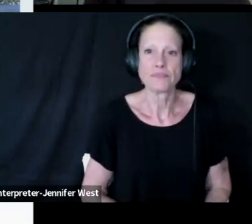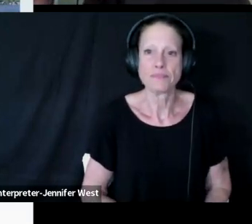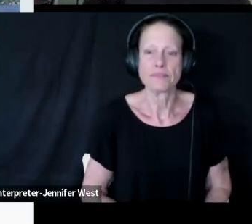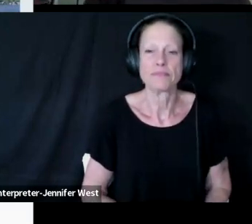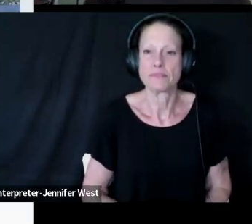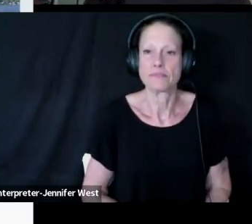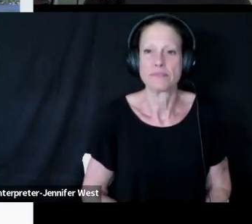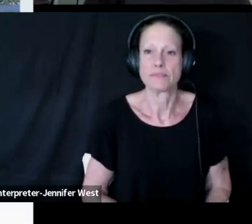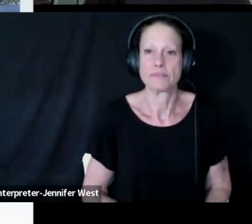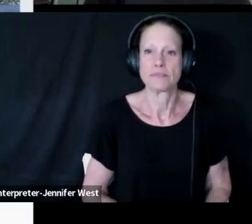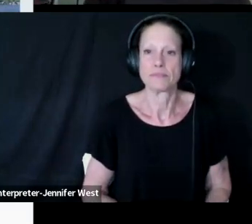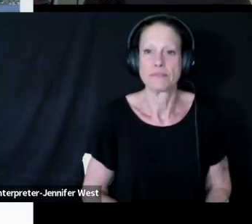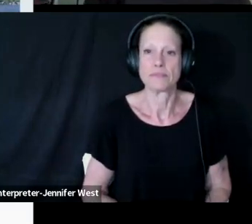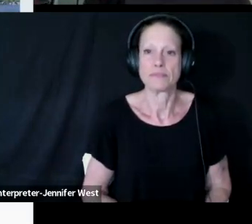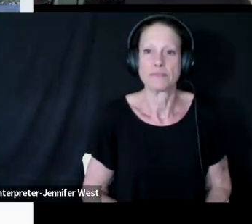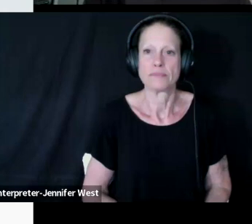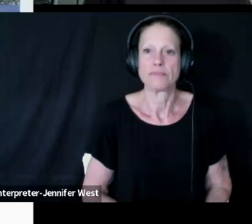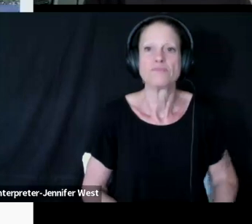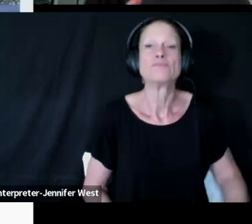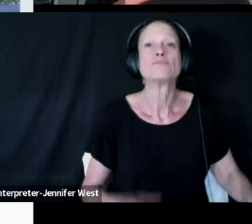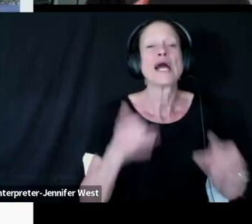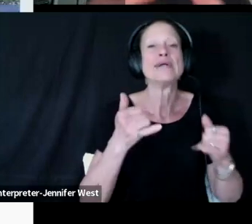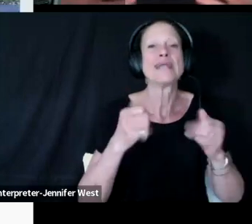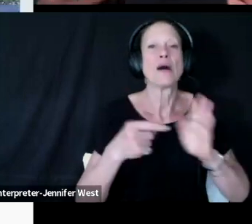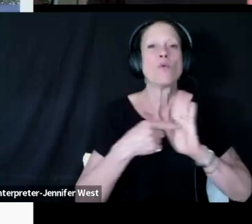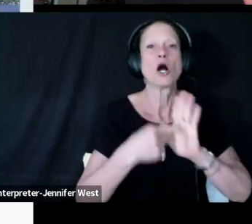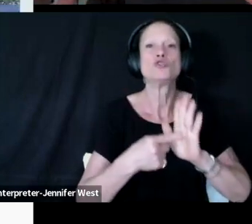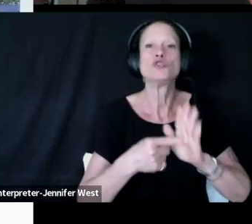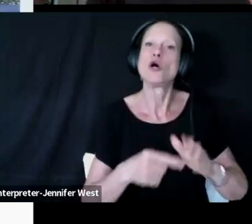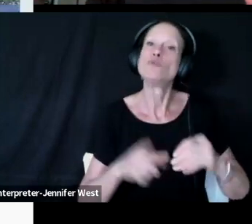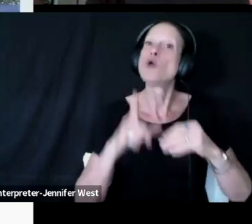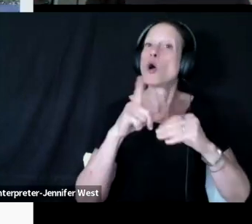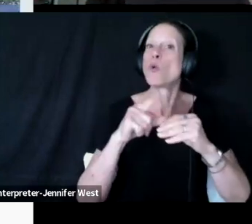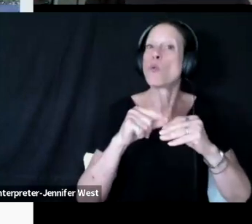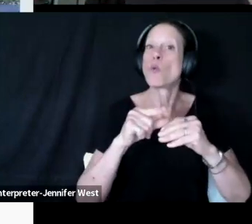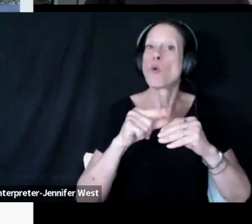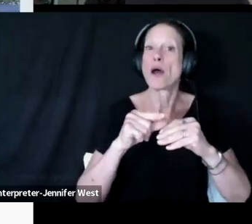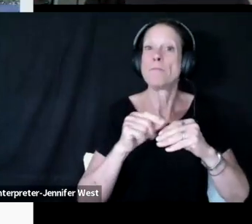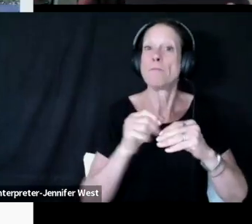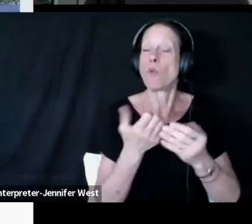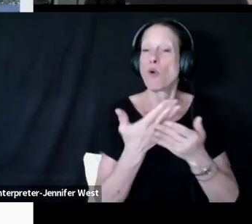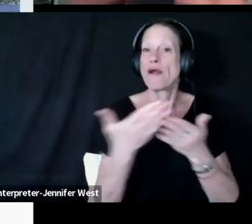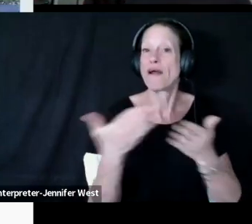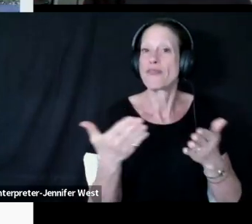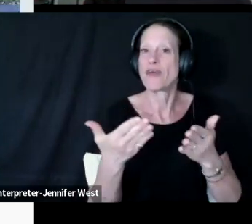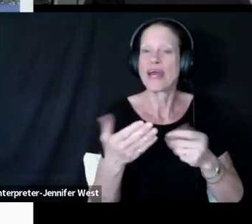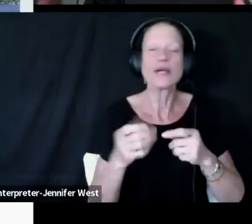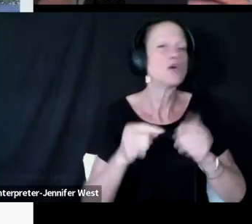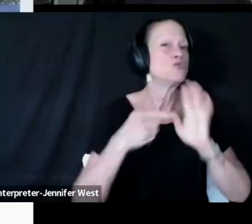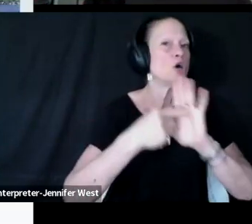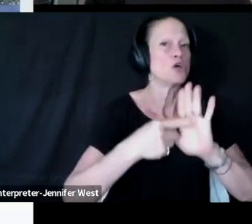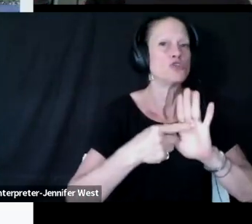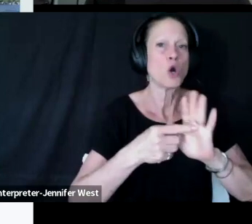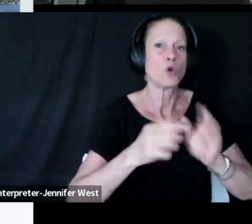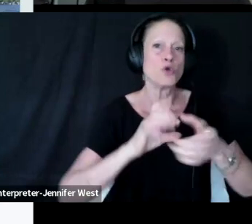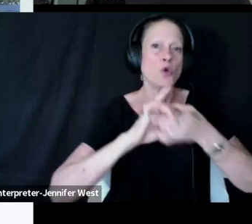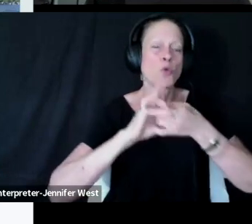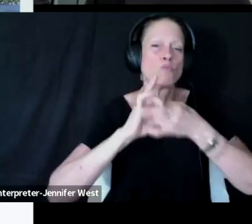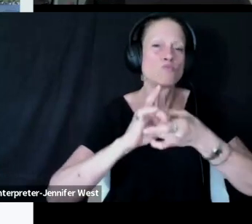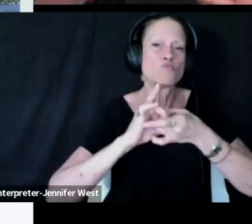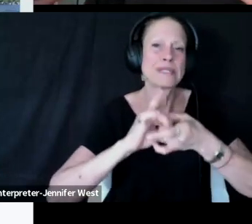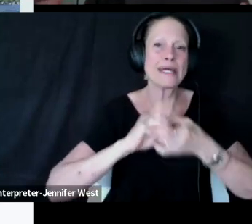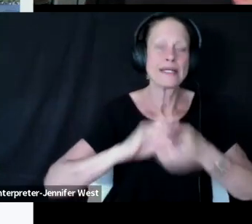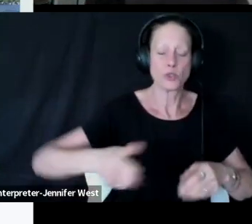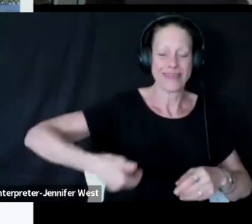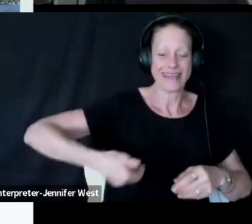one more input just to show you the intuitiveness of the product. And then I'm going to show you what some of the output